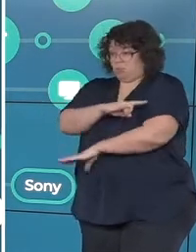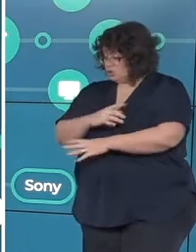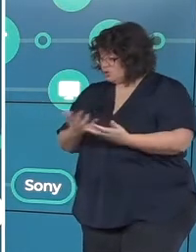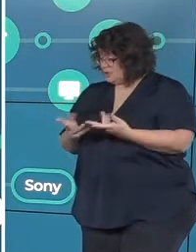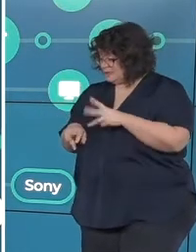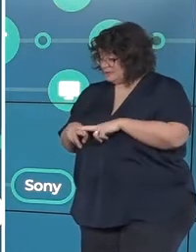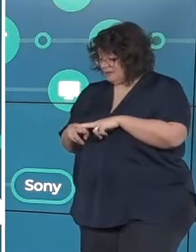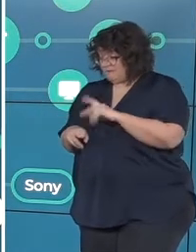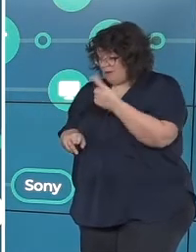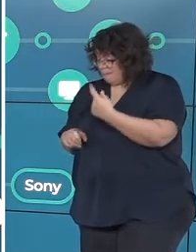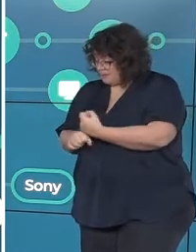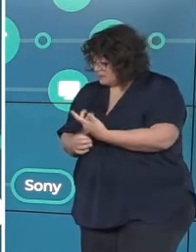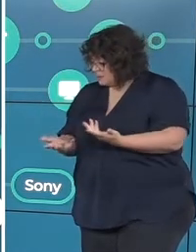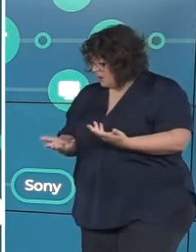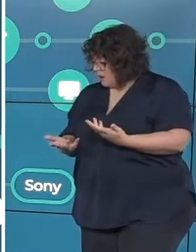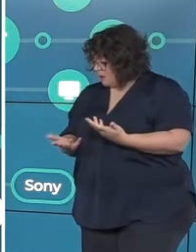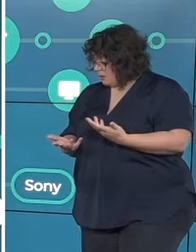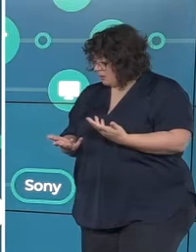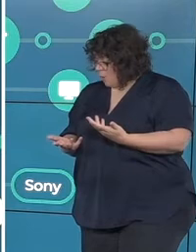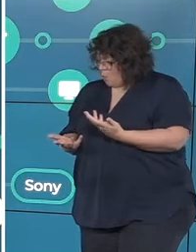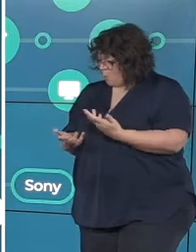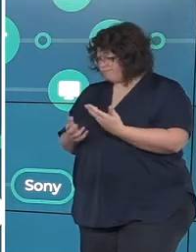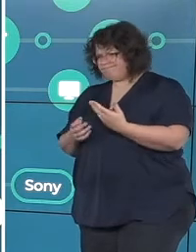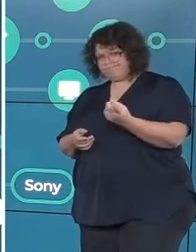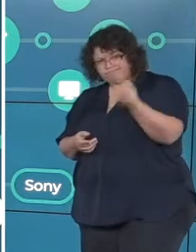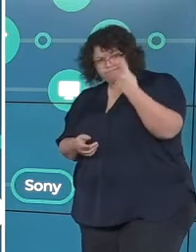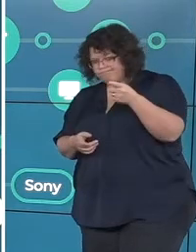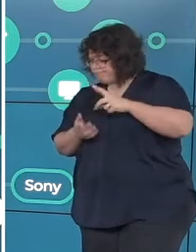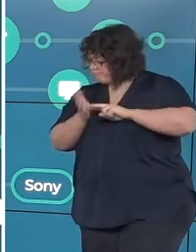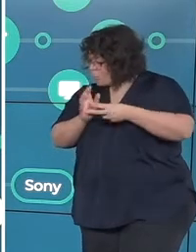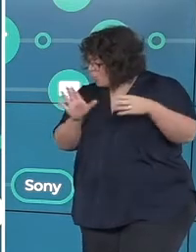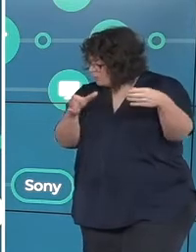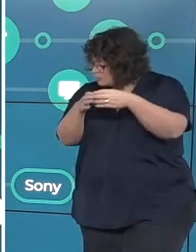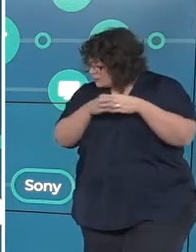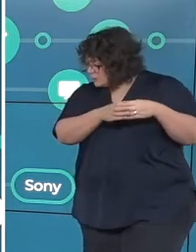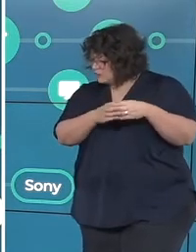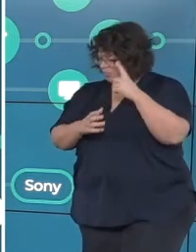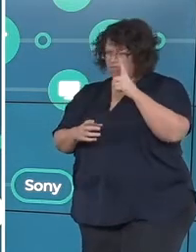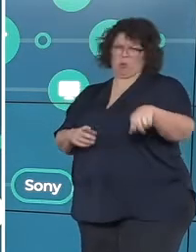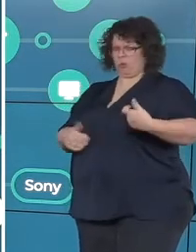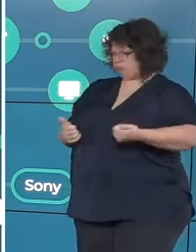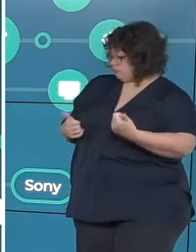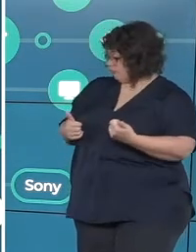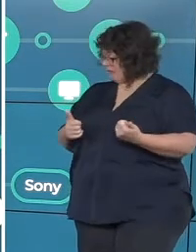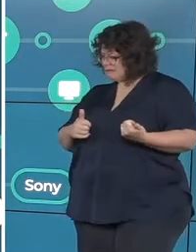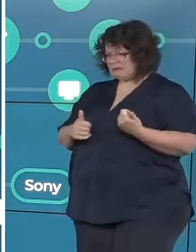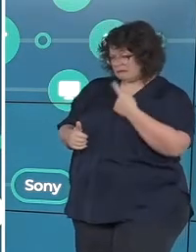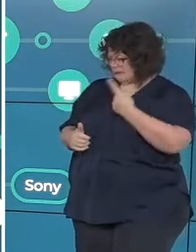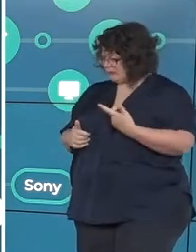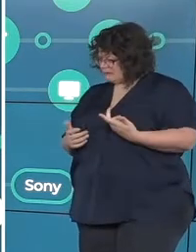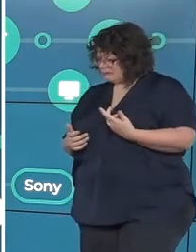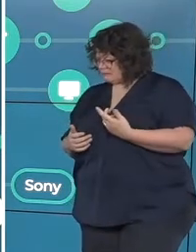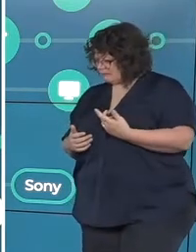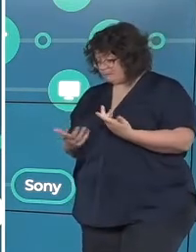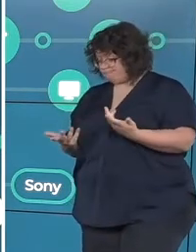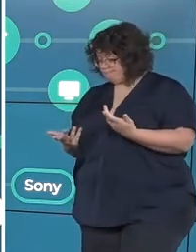brilliant, keeping people honest and grounded. Prioritisation is really about accessibility at the end of the day, is ensuring that everyone can use